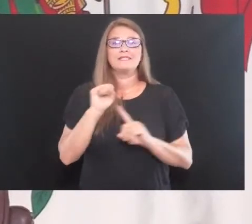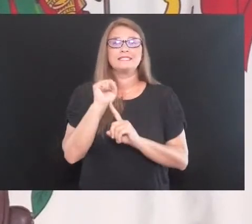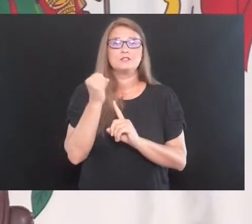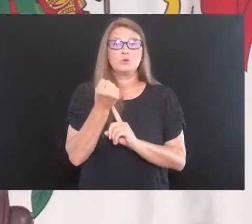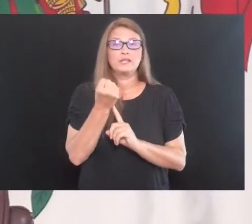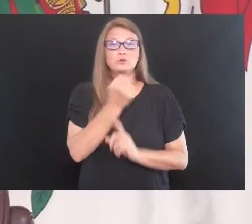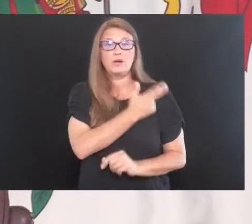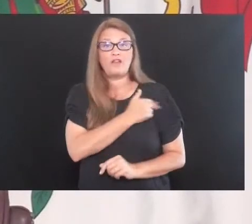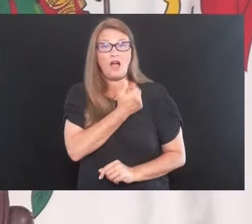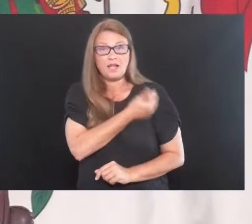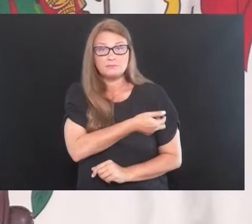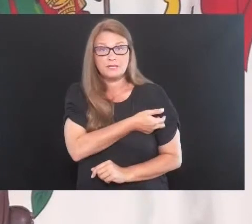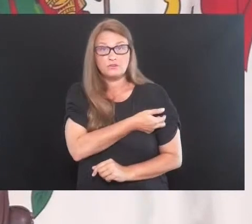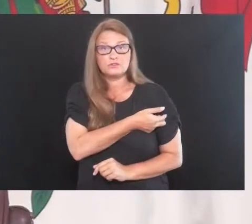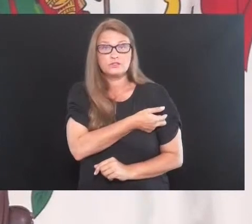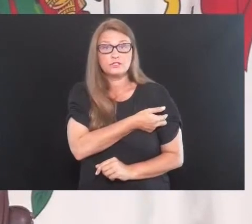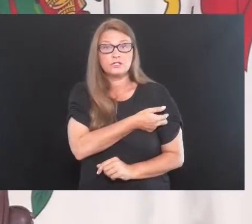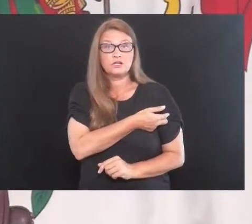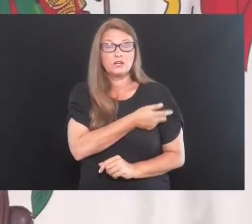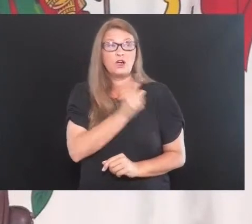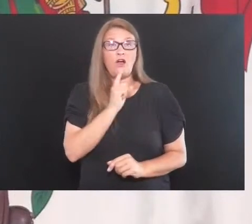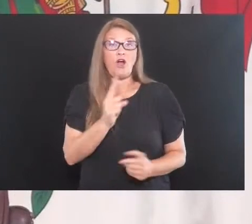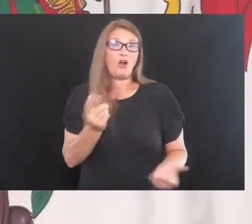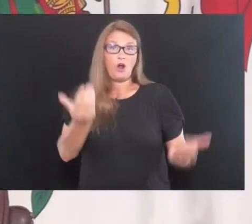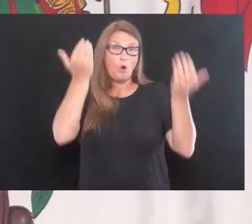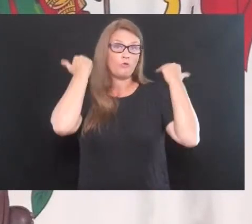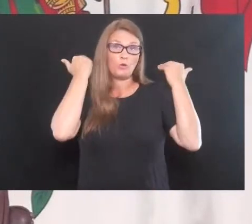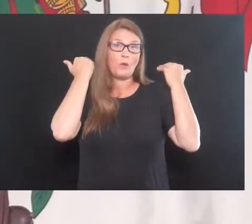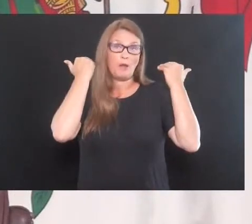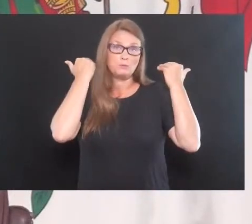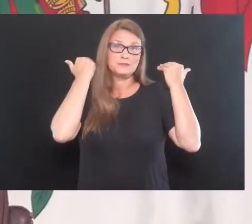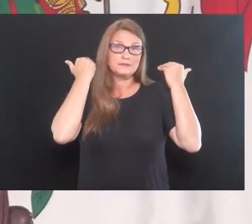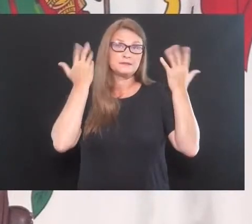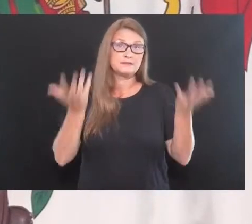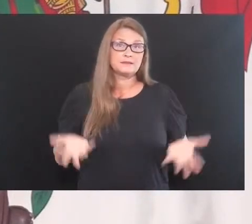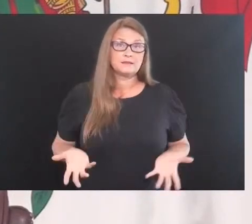our hospitals are virtually overrun with people. And so